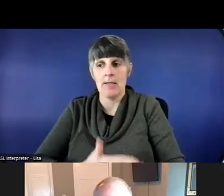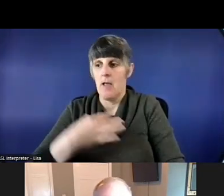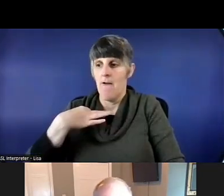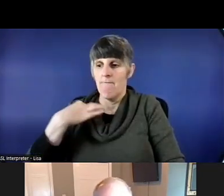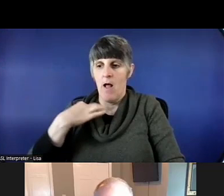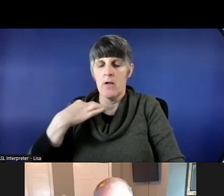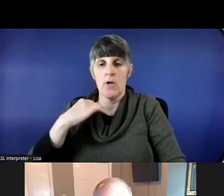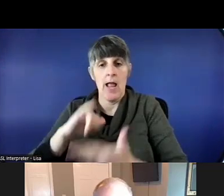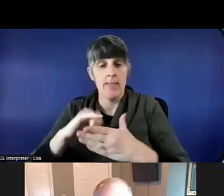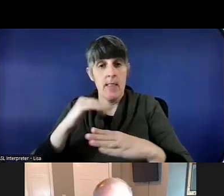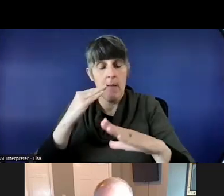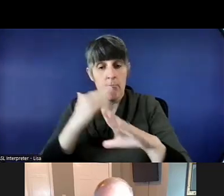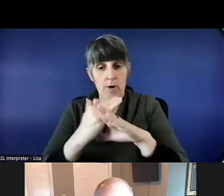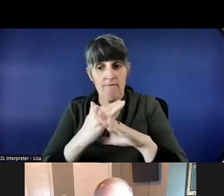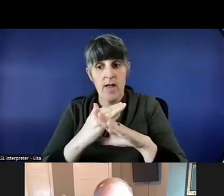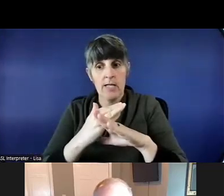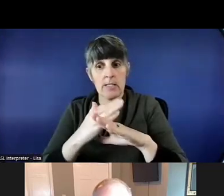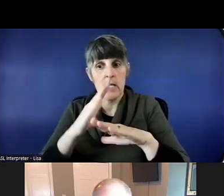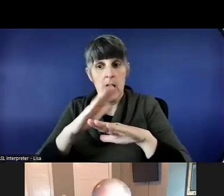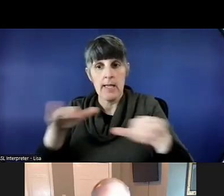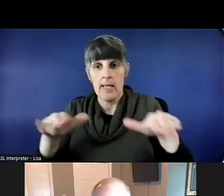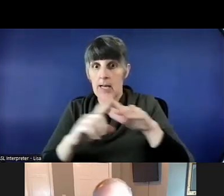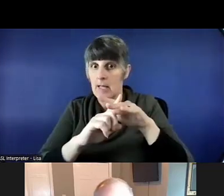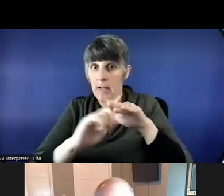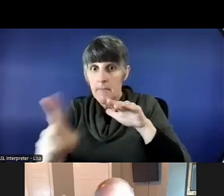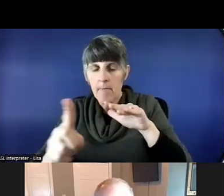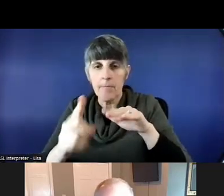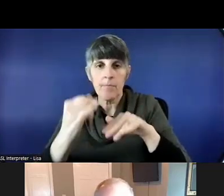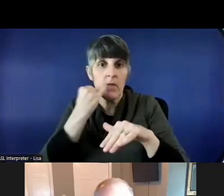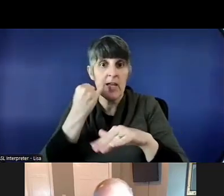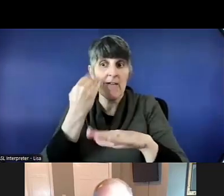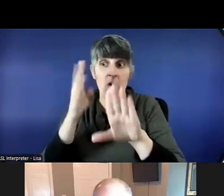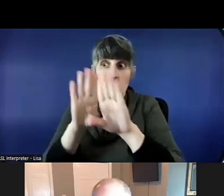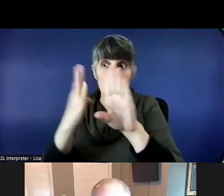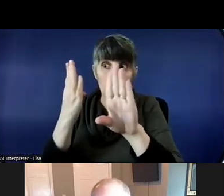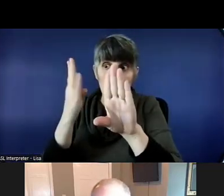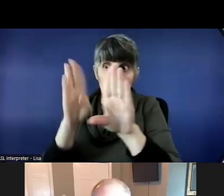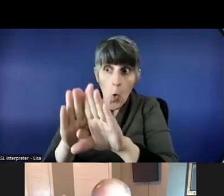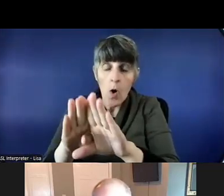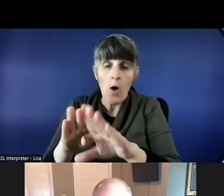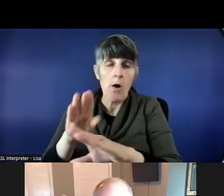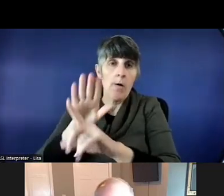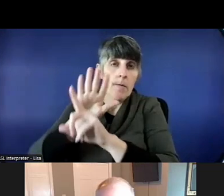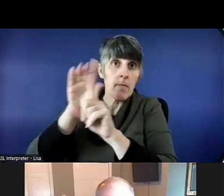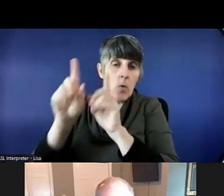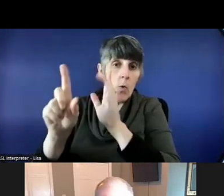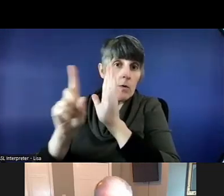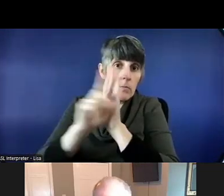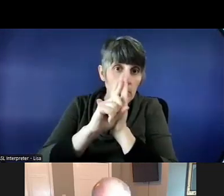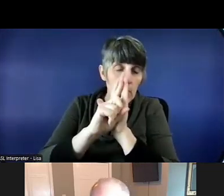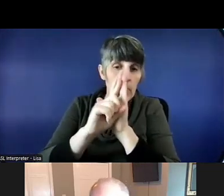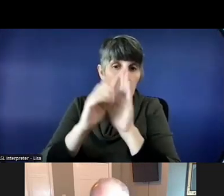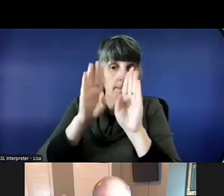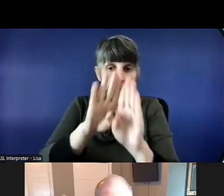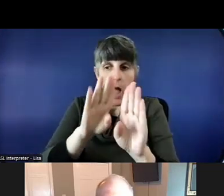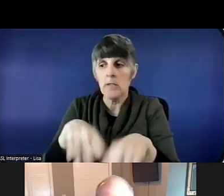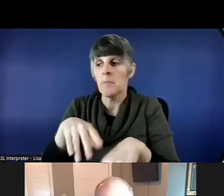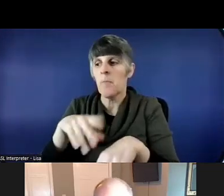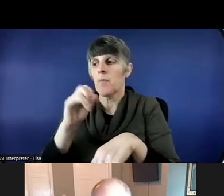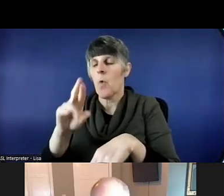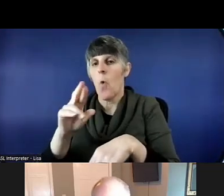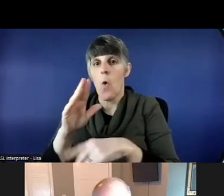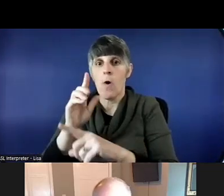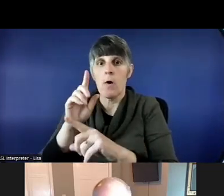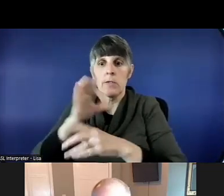prevents a child from leaving, either by a held or locked door or by another form of physical prevention. So anytime a student is in a room